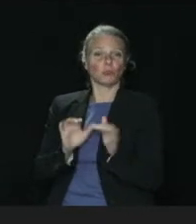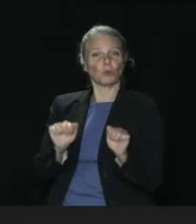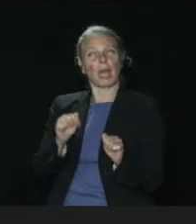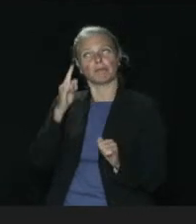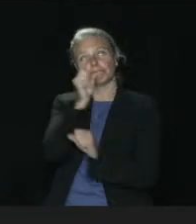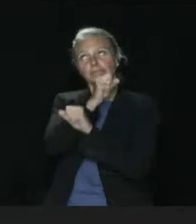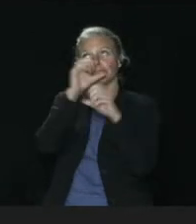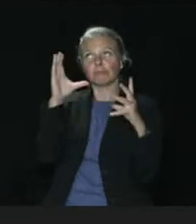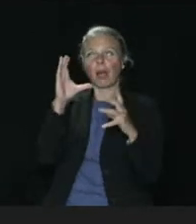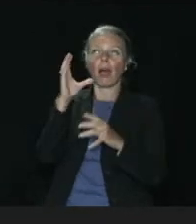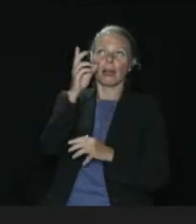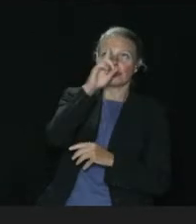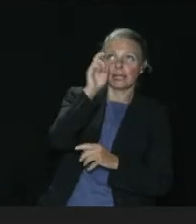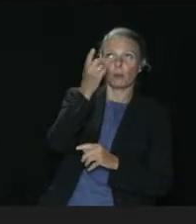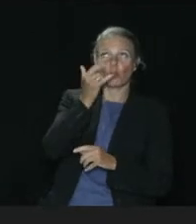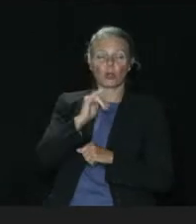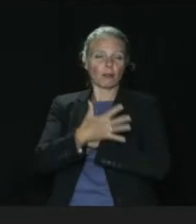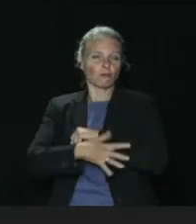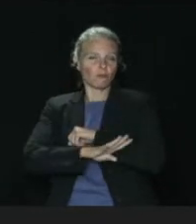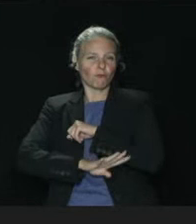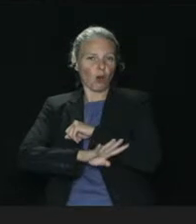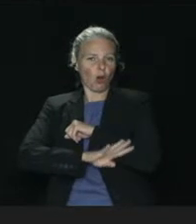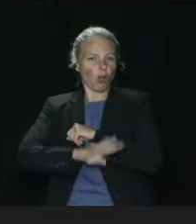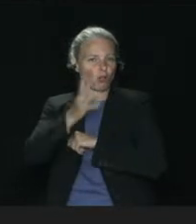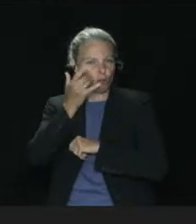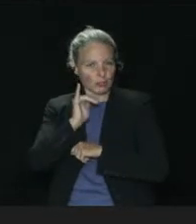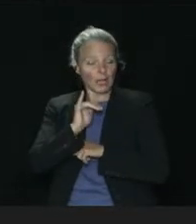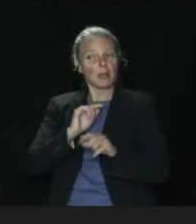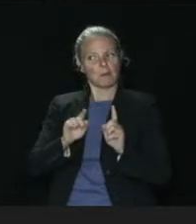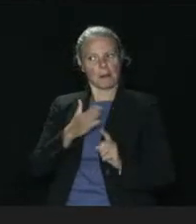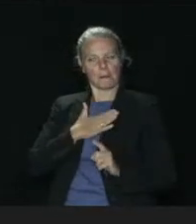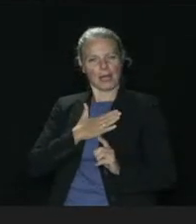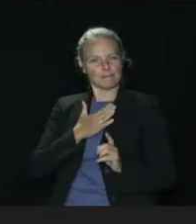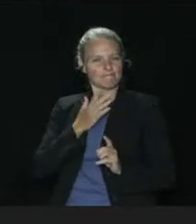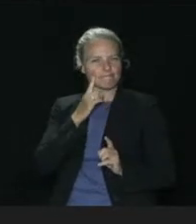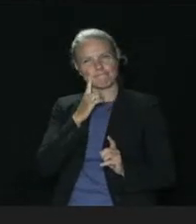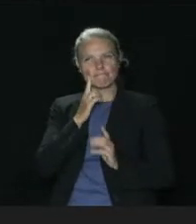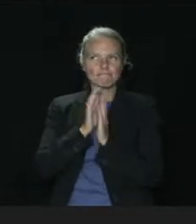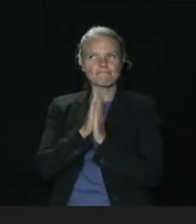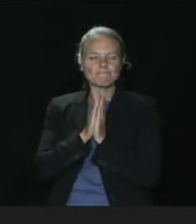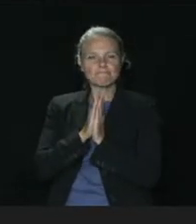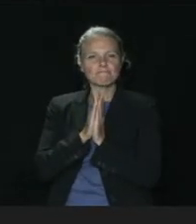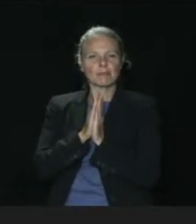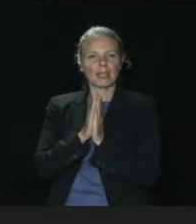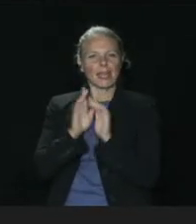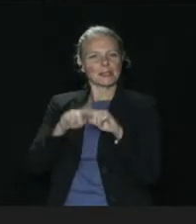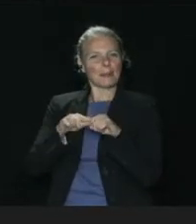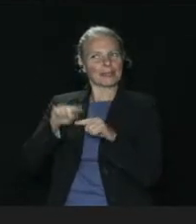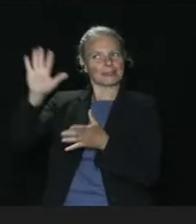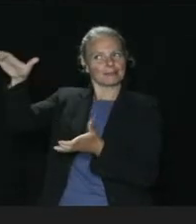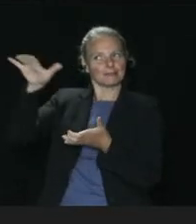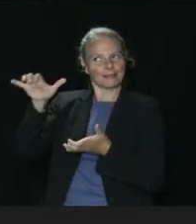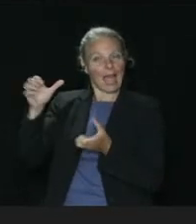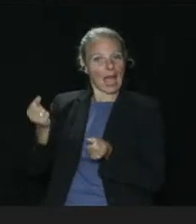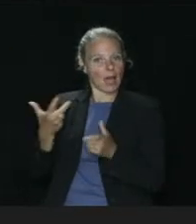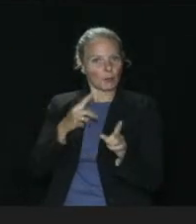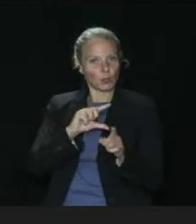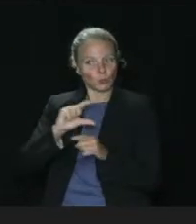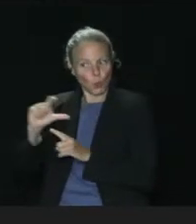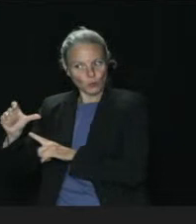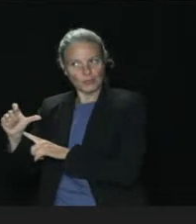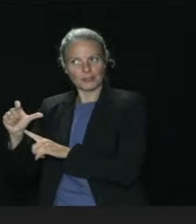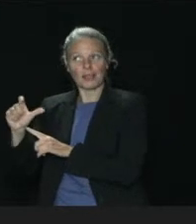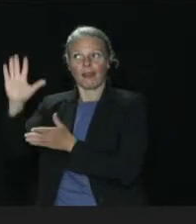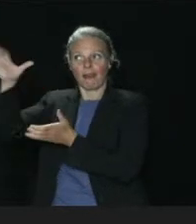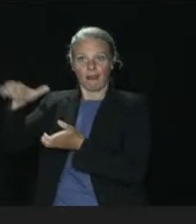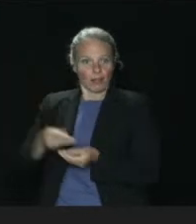past several weeks, but also what we can look forward to based on the sort of the supplies of a vaccine coming in, and also how provinces and territories are ramping up